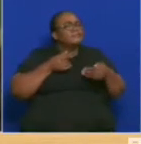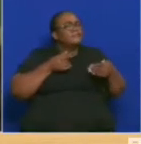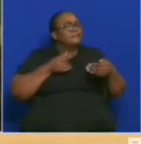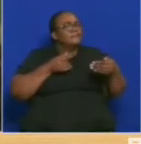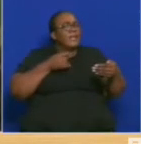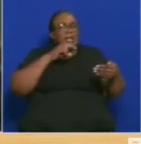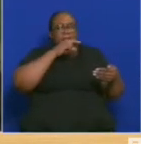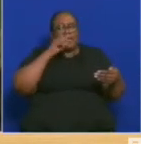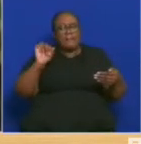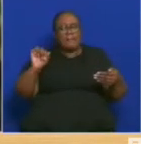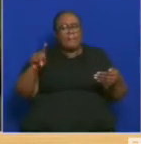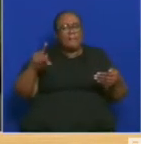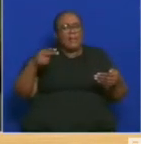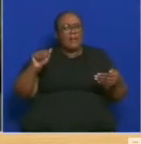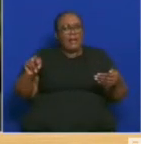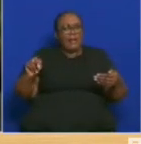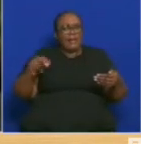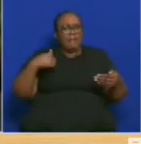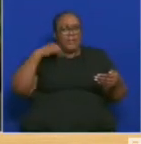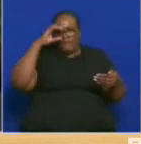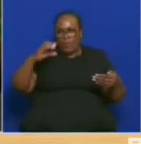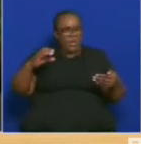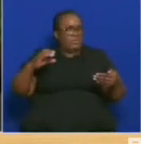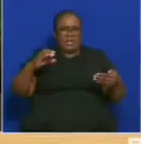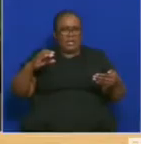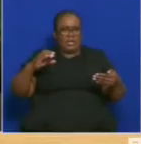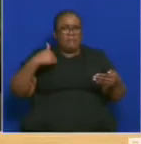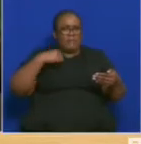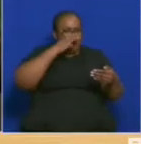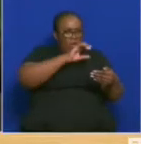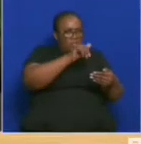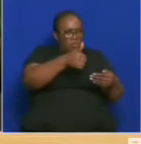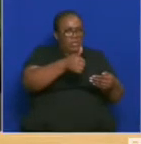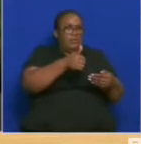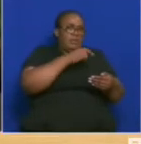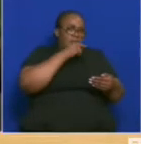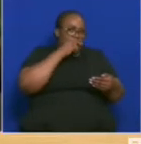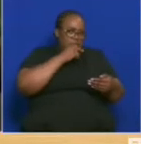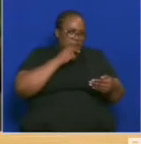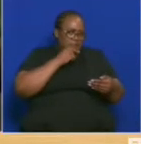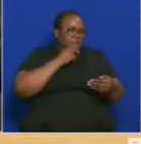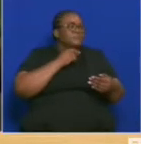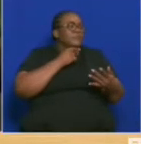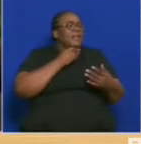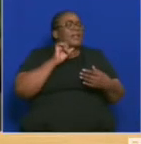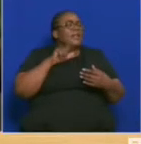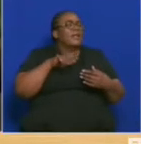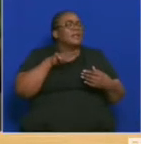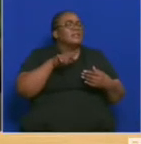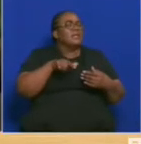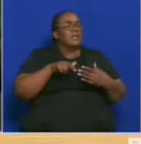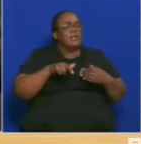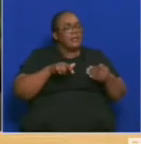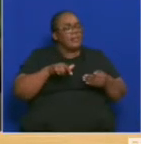on the other names mentioned by General Mkhwanazi. But fast forward later, we have a meeting,